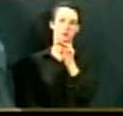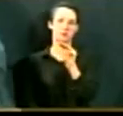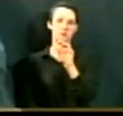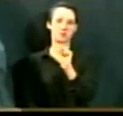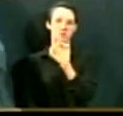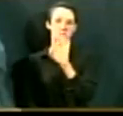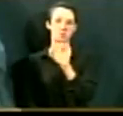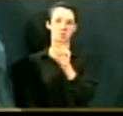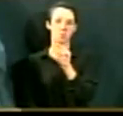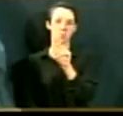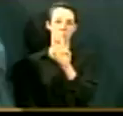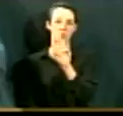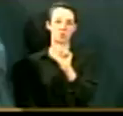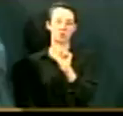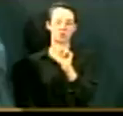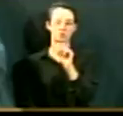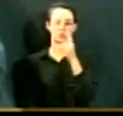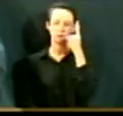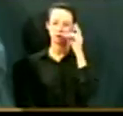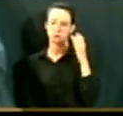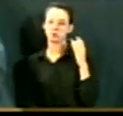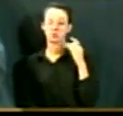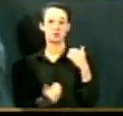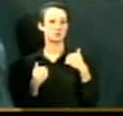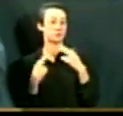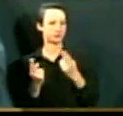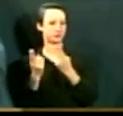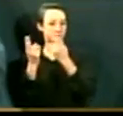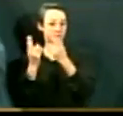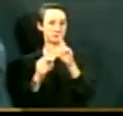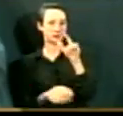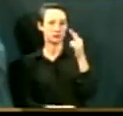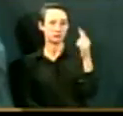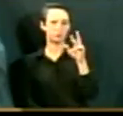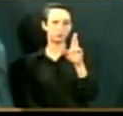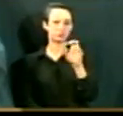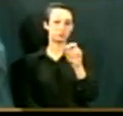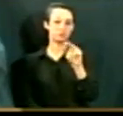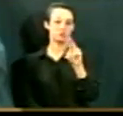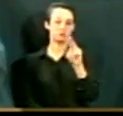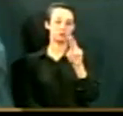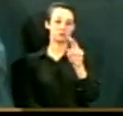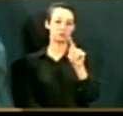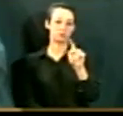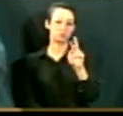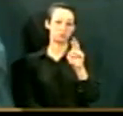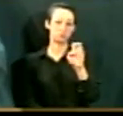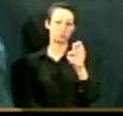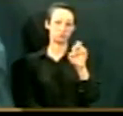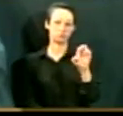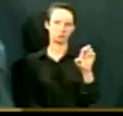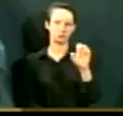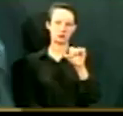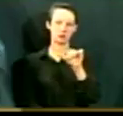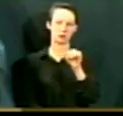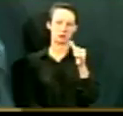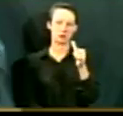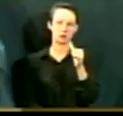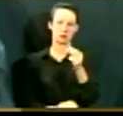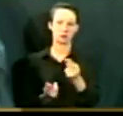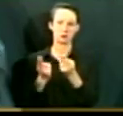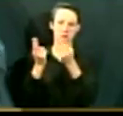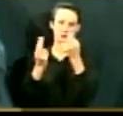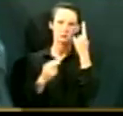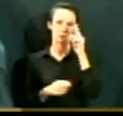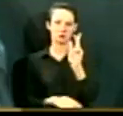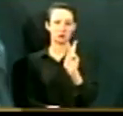Okay, so there's a motion from Mr. Norman, second by Ms. Roundtree. Other nominations for chairman of Knox County School Board